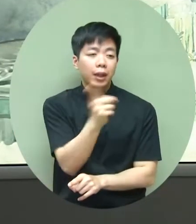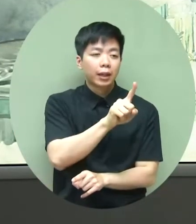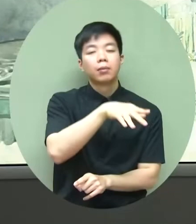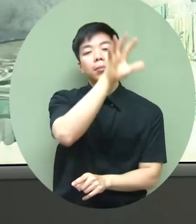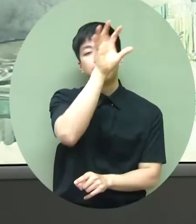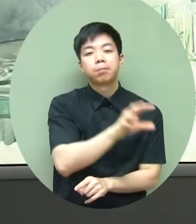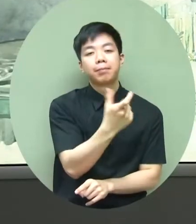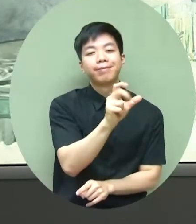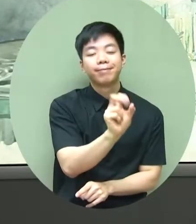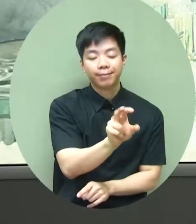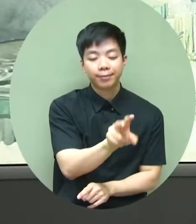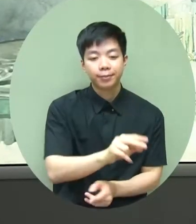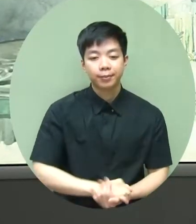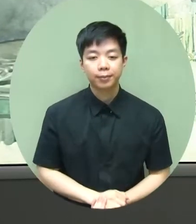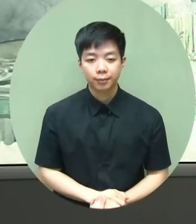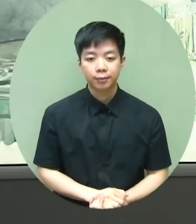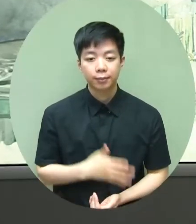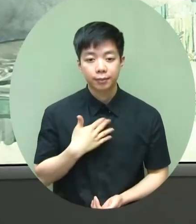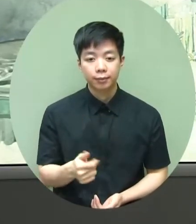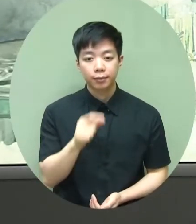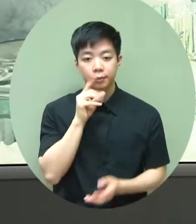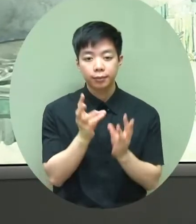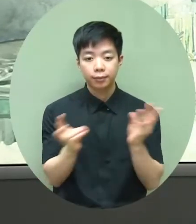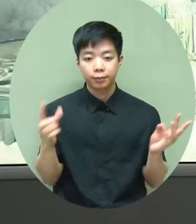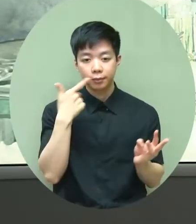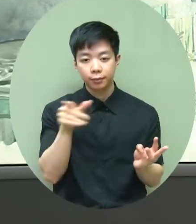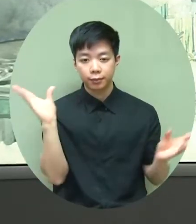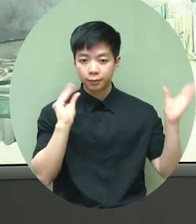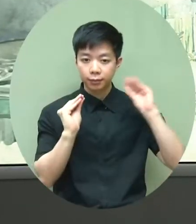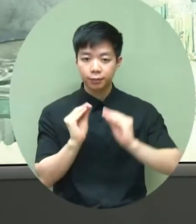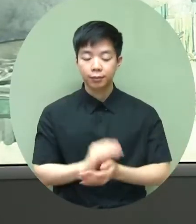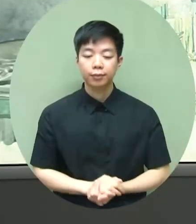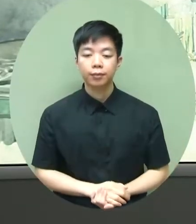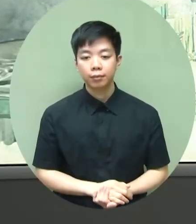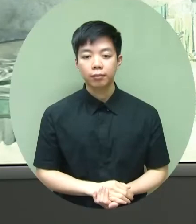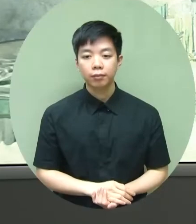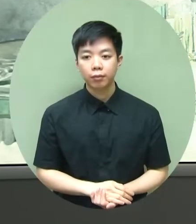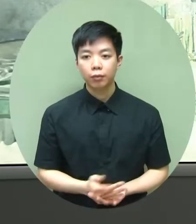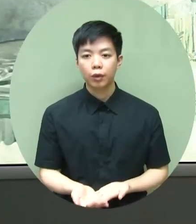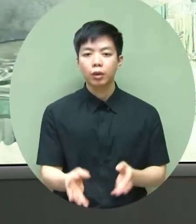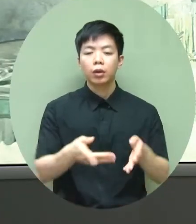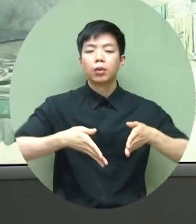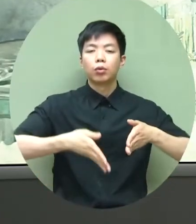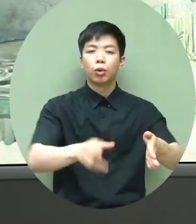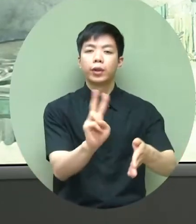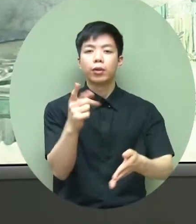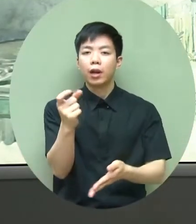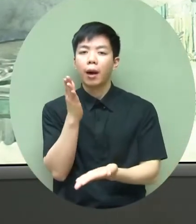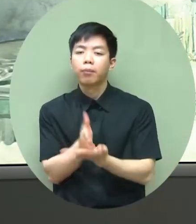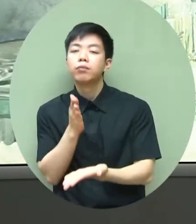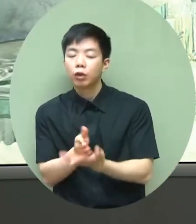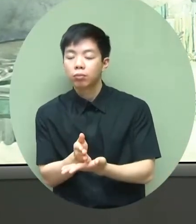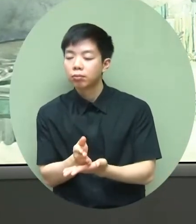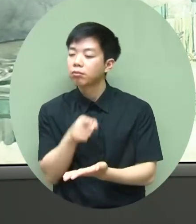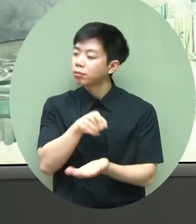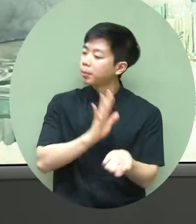The lady in white in the second last row. I'm from Cable TV. Good afternoon. Well, during the same region, but there will be